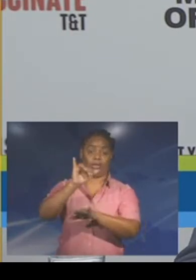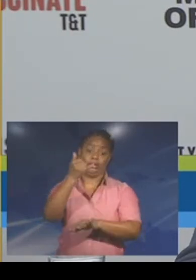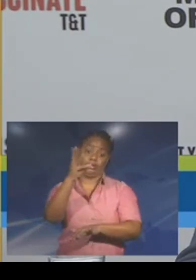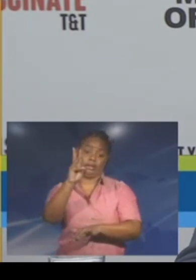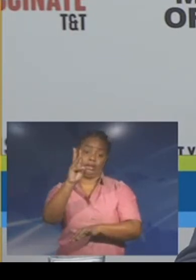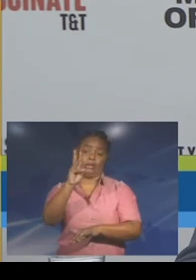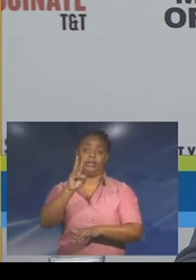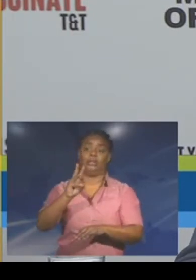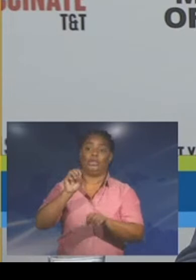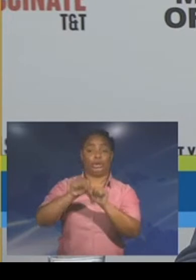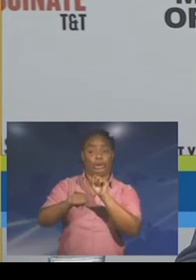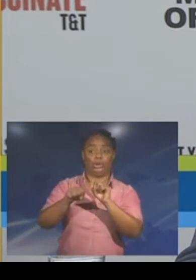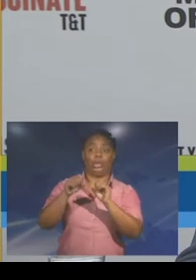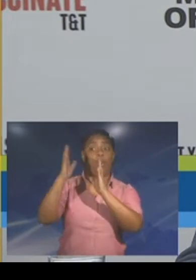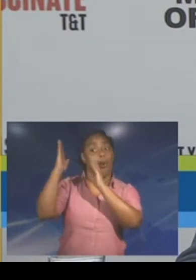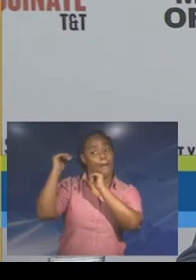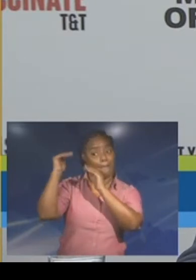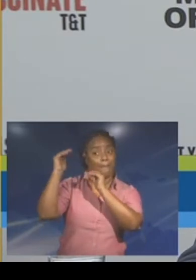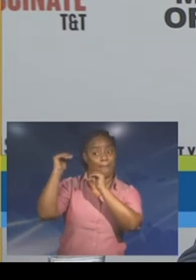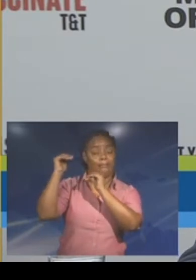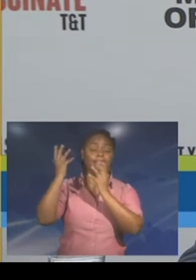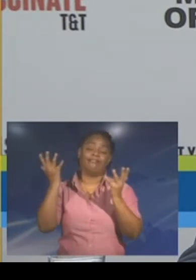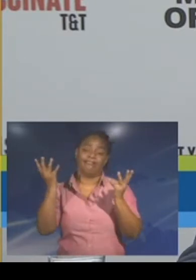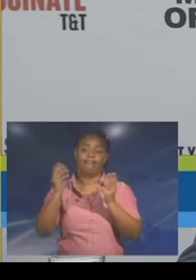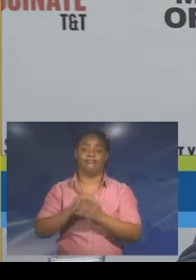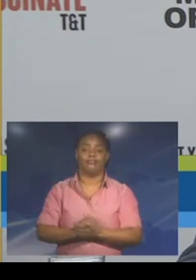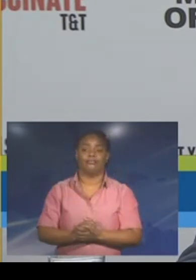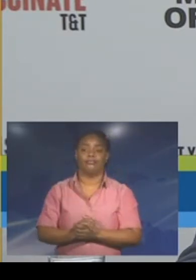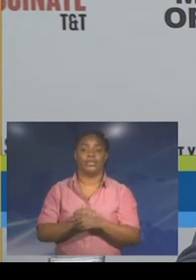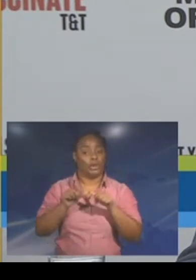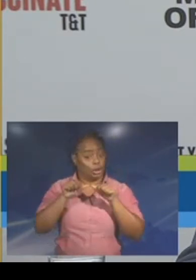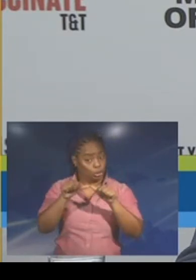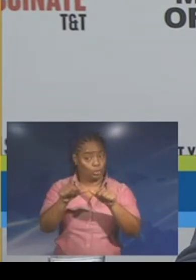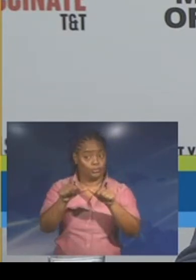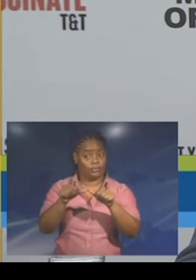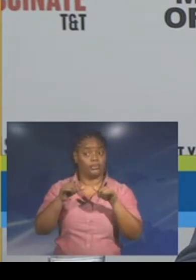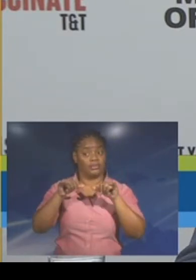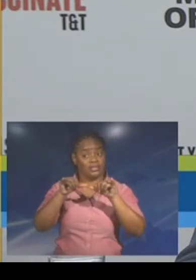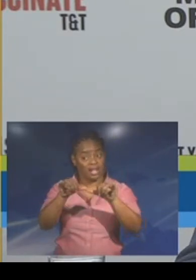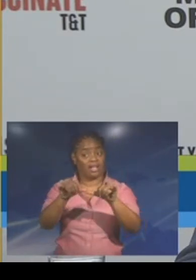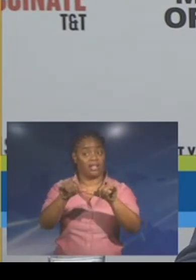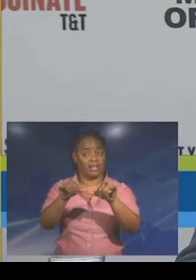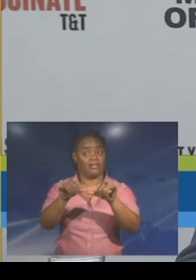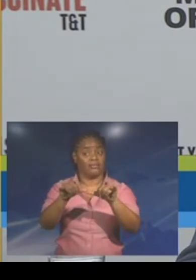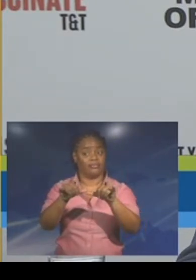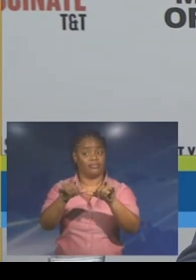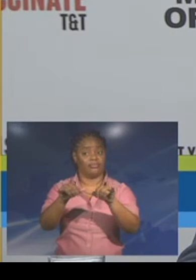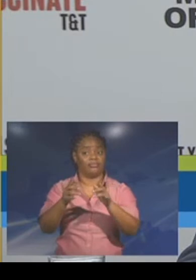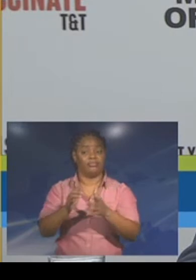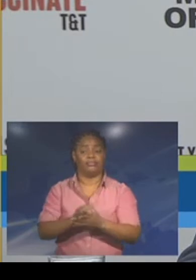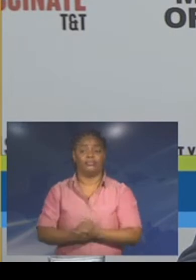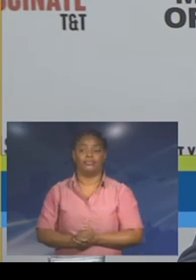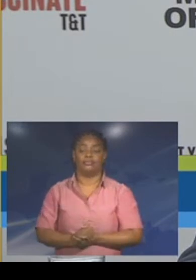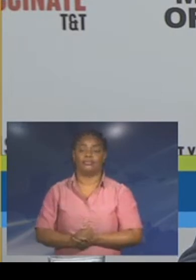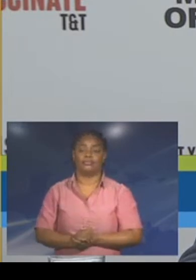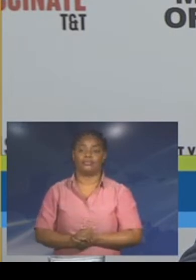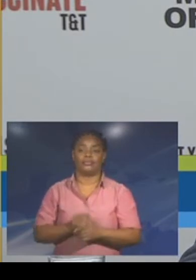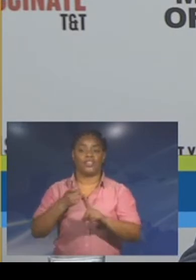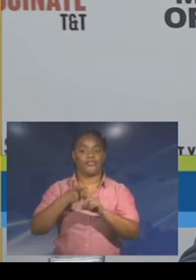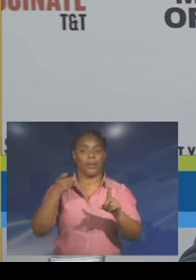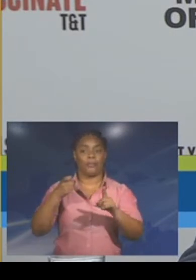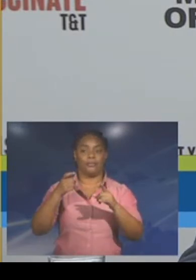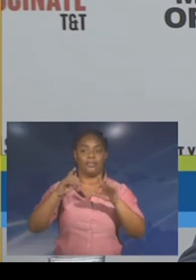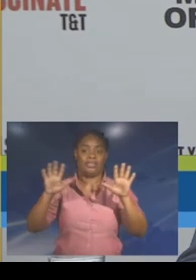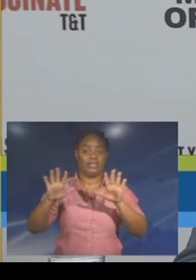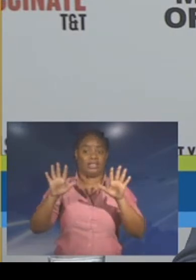and barring any unforeseen circumstances, from Sunday the 17th